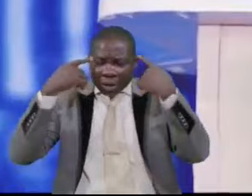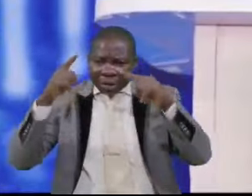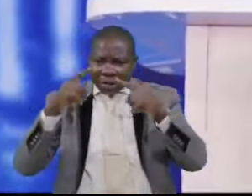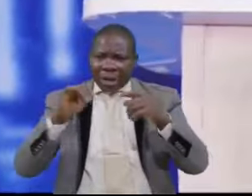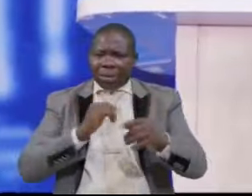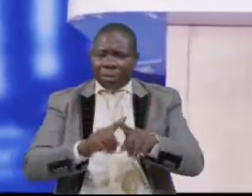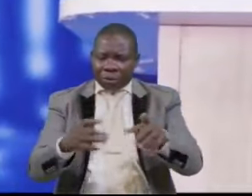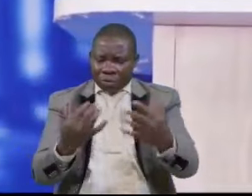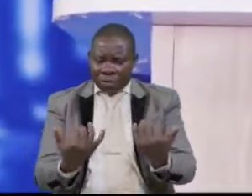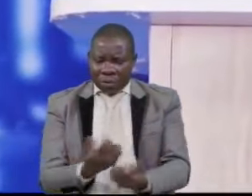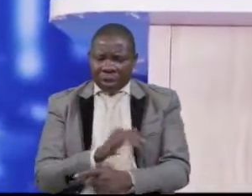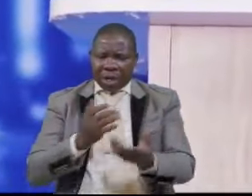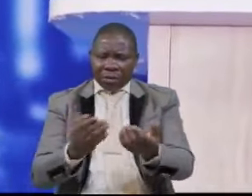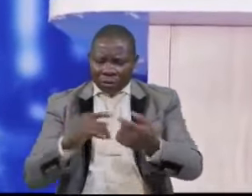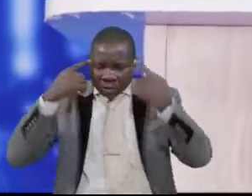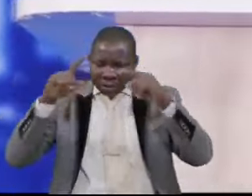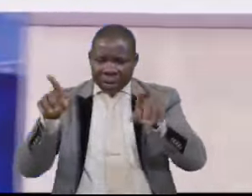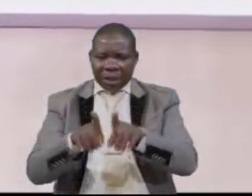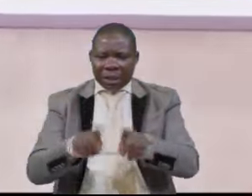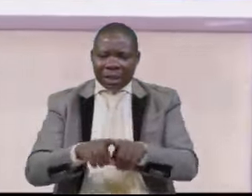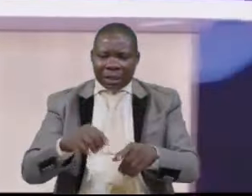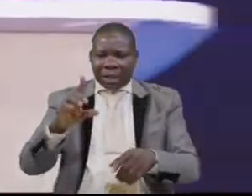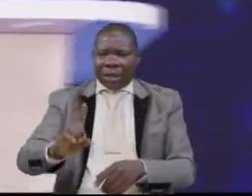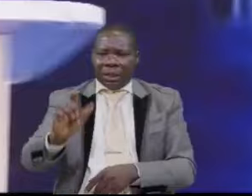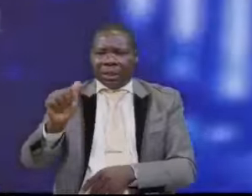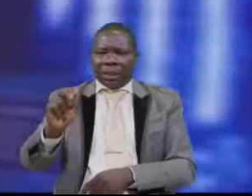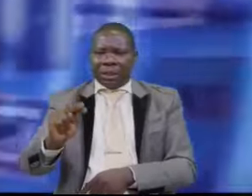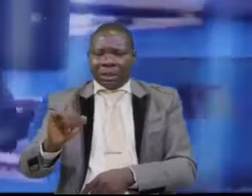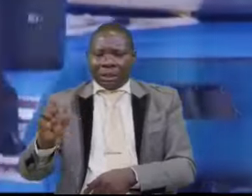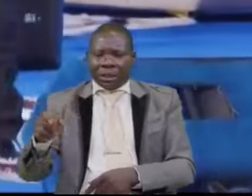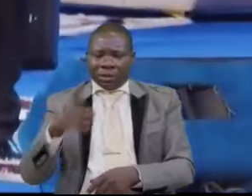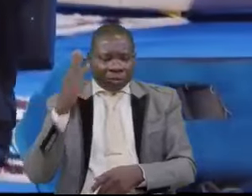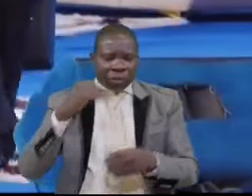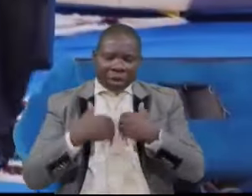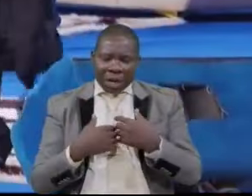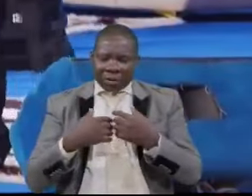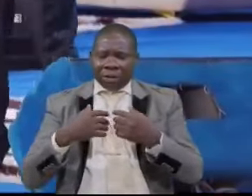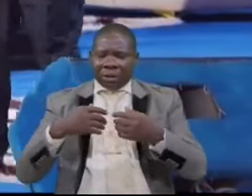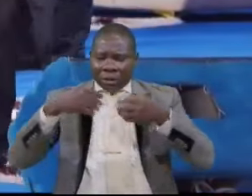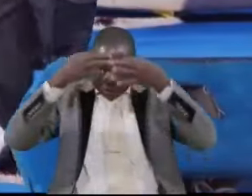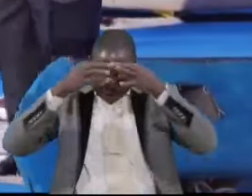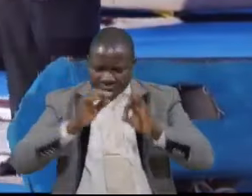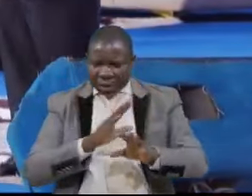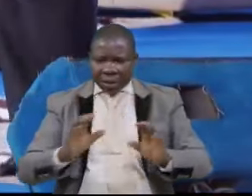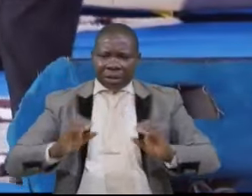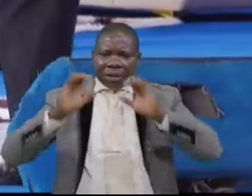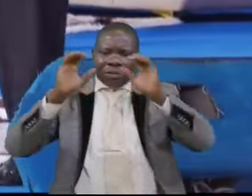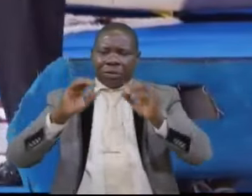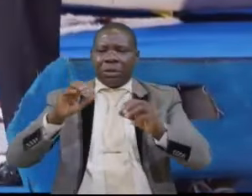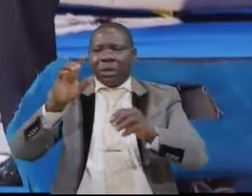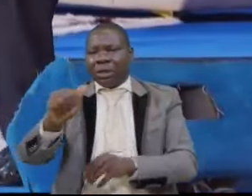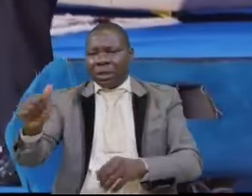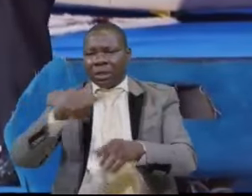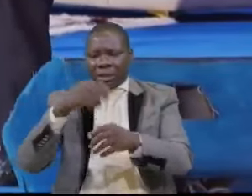have decision and devotion. A, in the name Daniel, in the nature of Daniel,